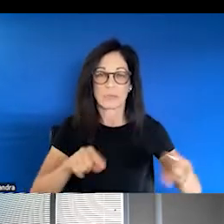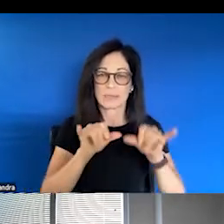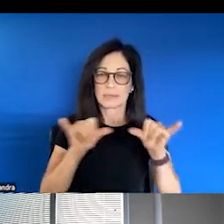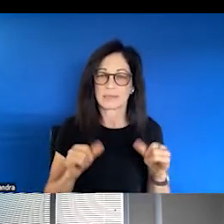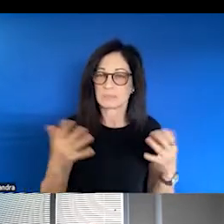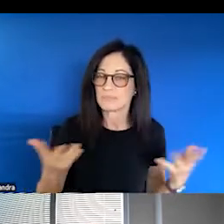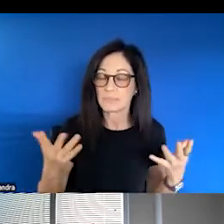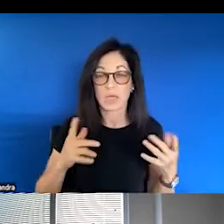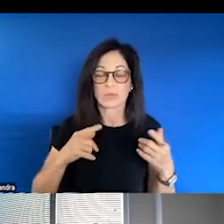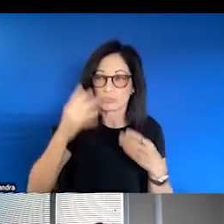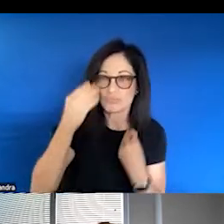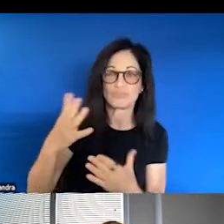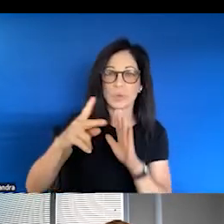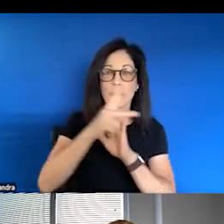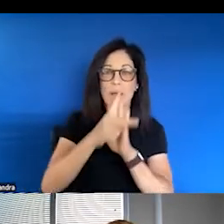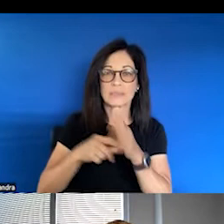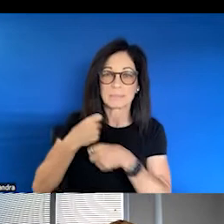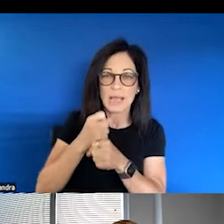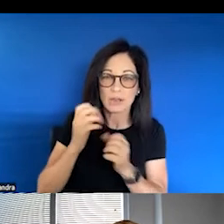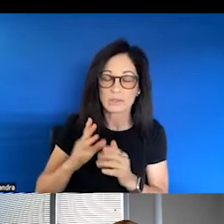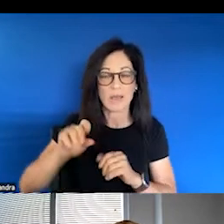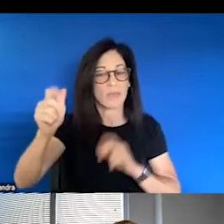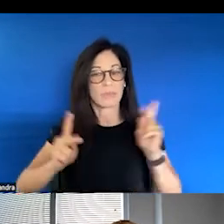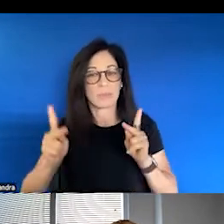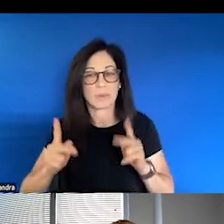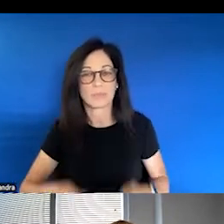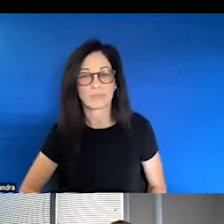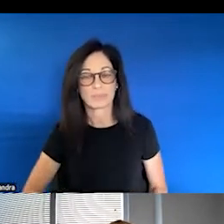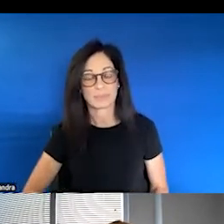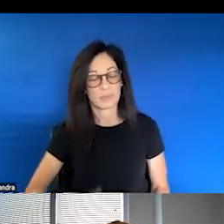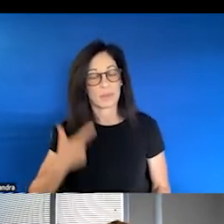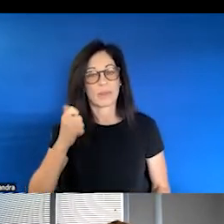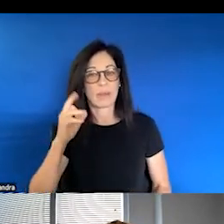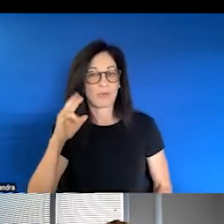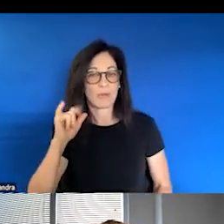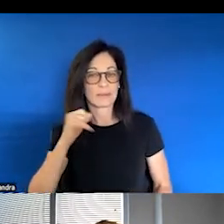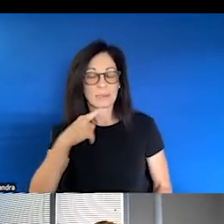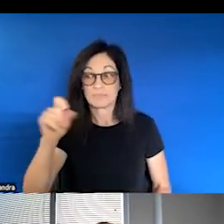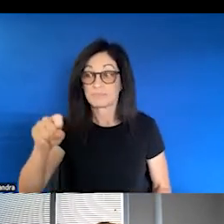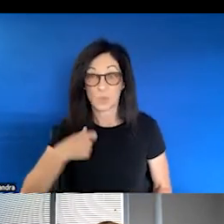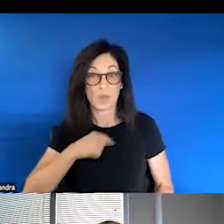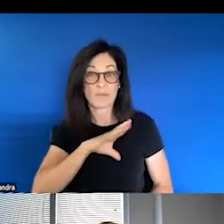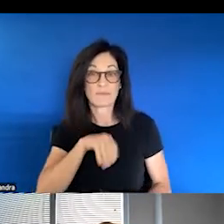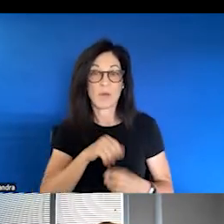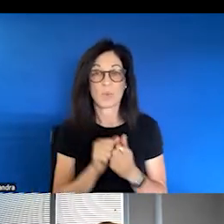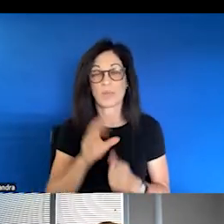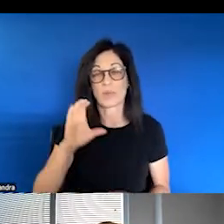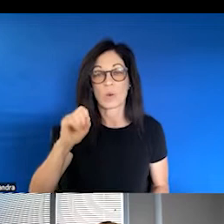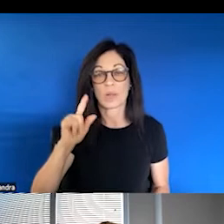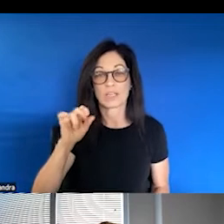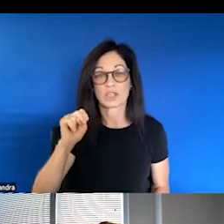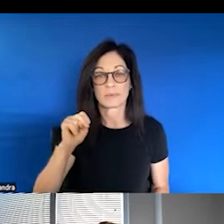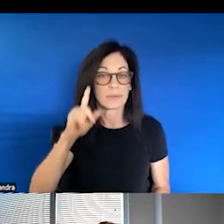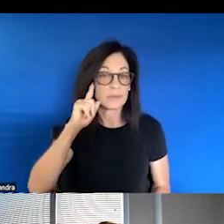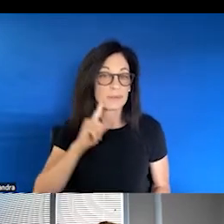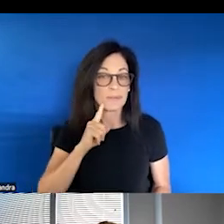to policymakers, to others? Yeah, so we are part of a coalition, deaf and hard of